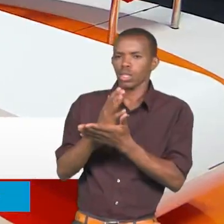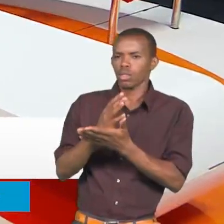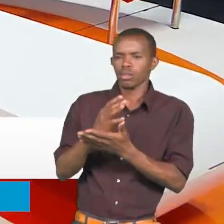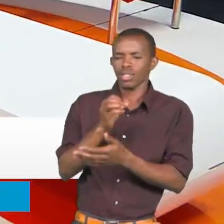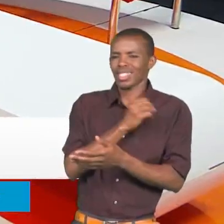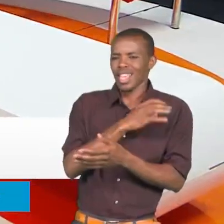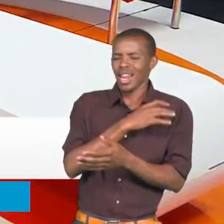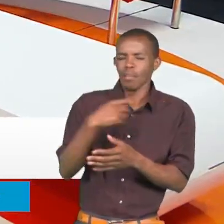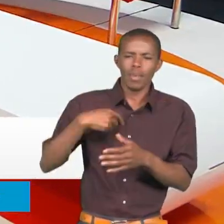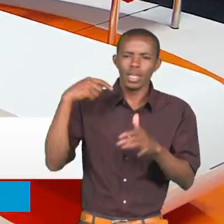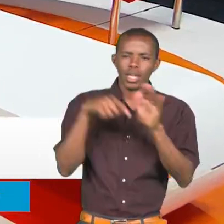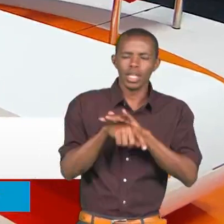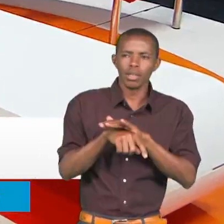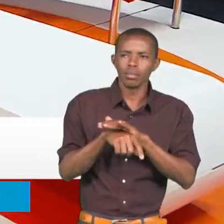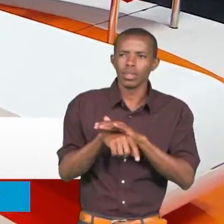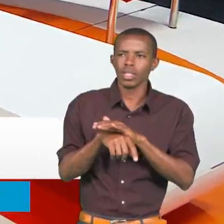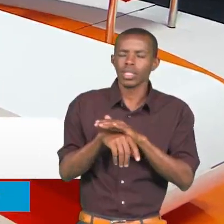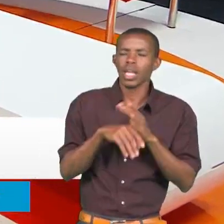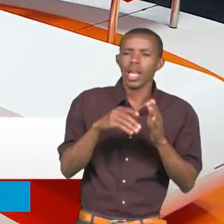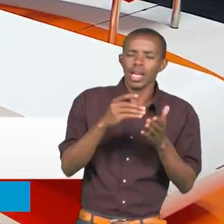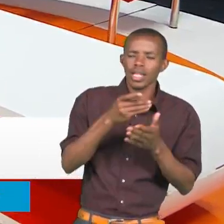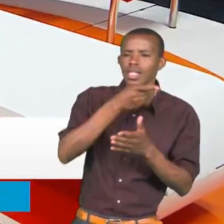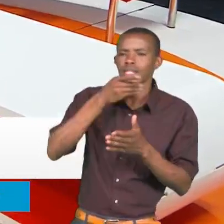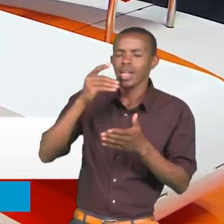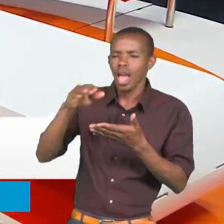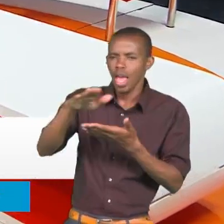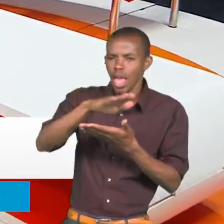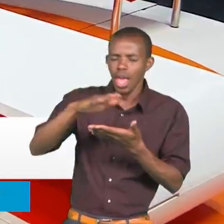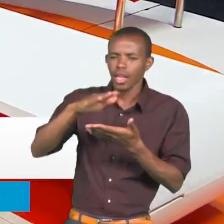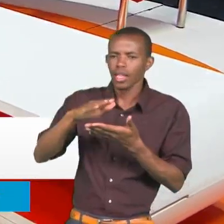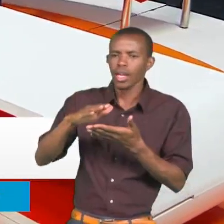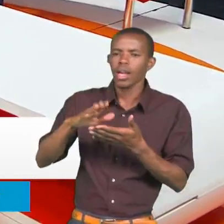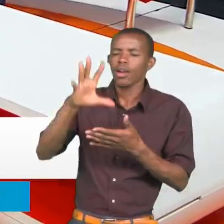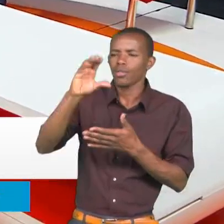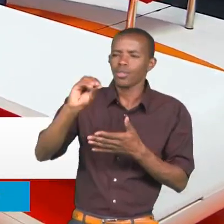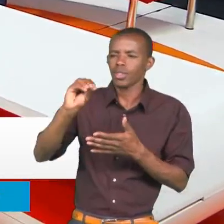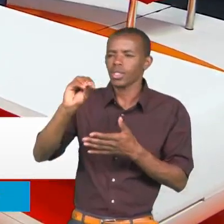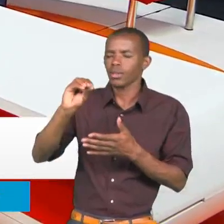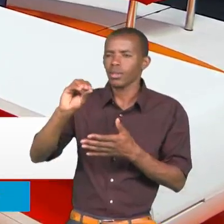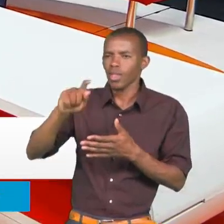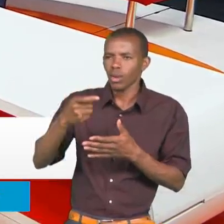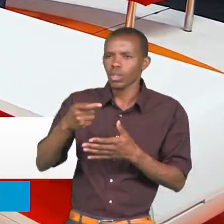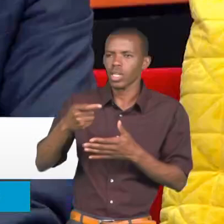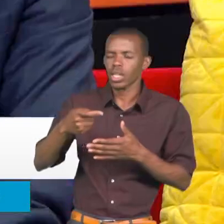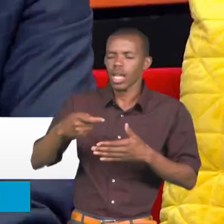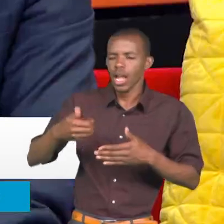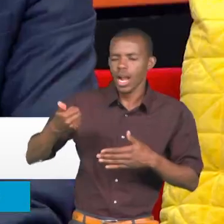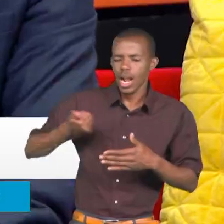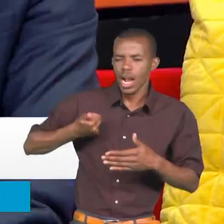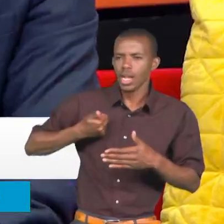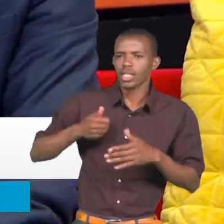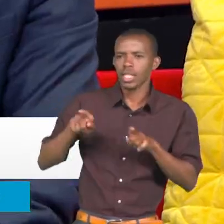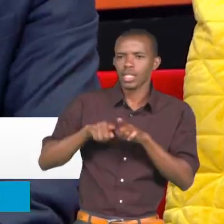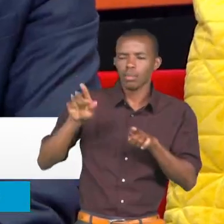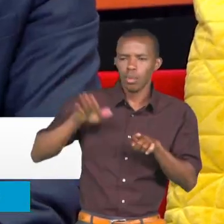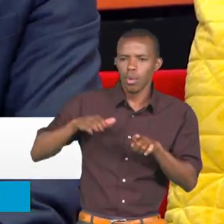And in sub-Saharan Africa, around 50,000 people, mm-hmm. mostly adolescent girls and young women, are